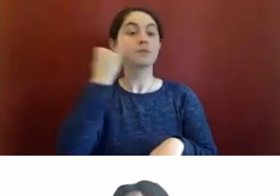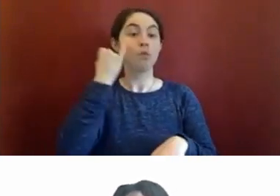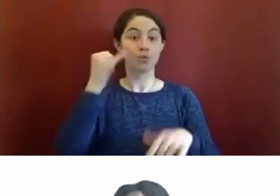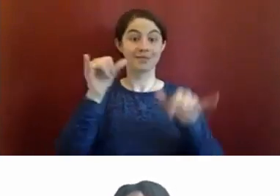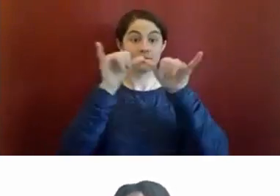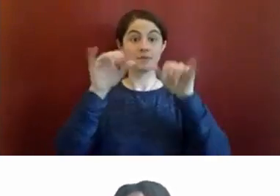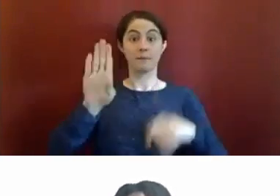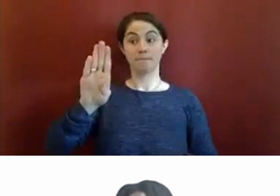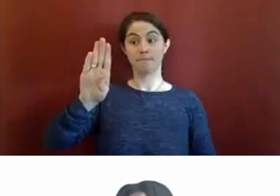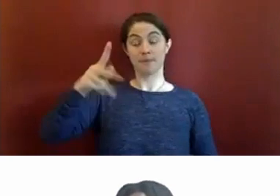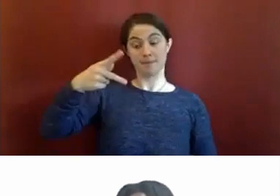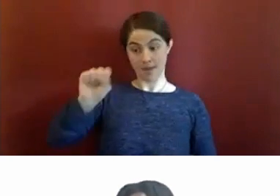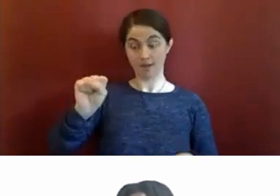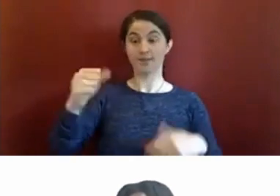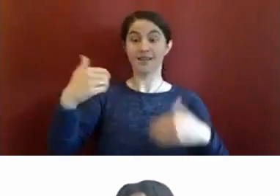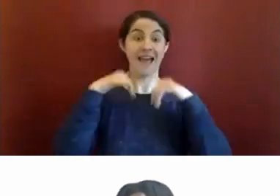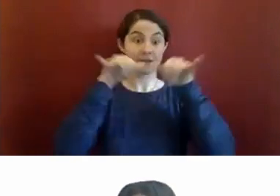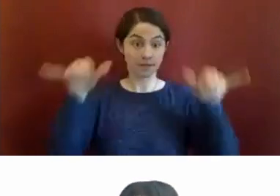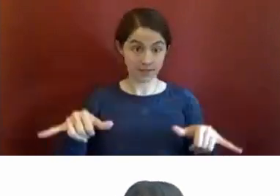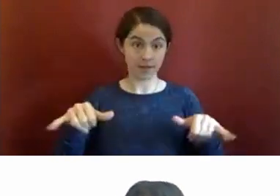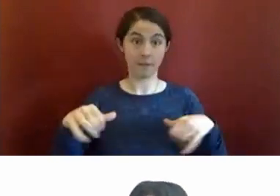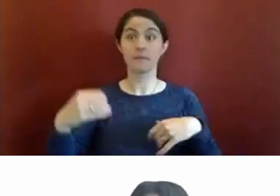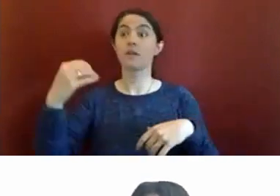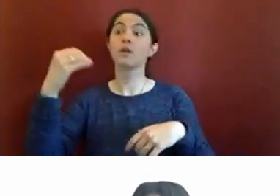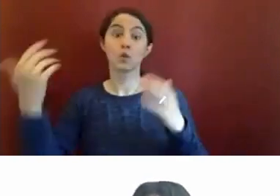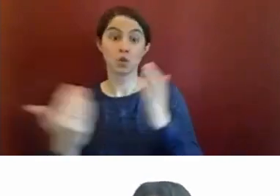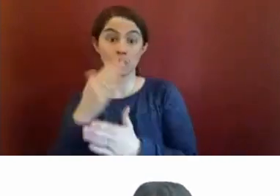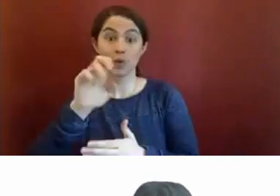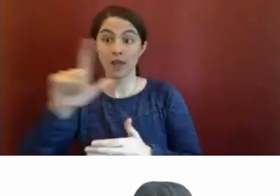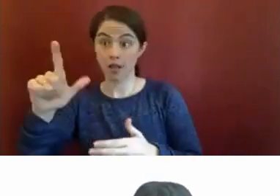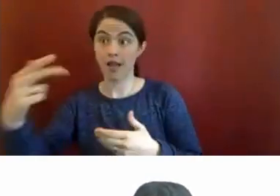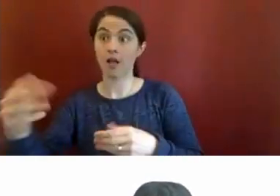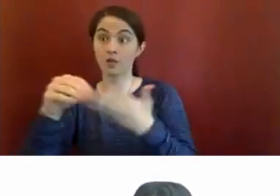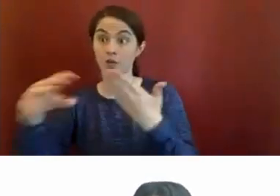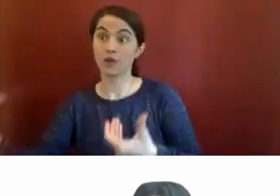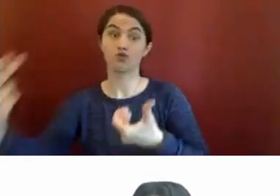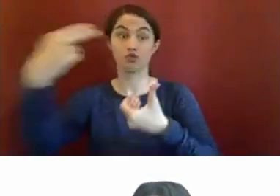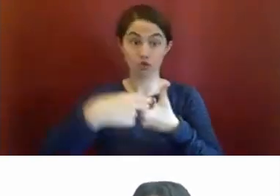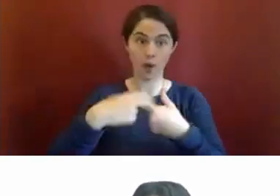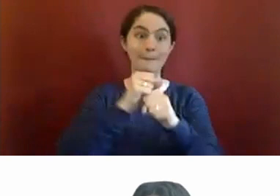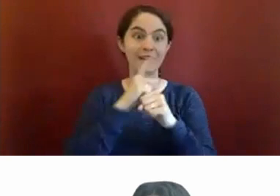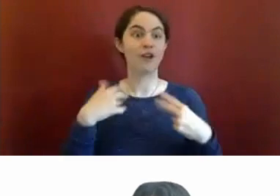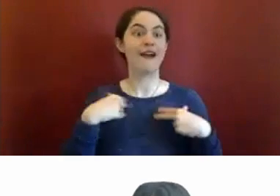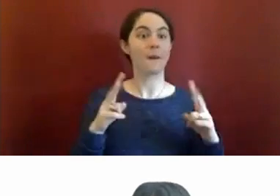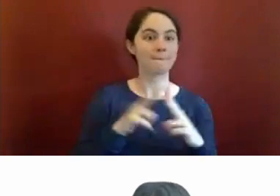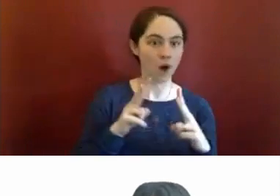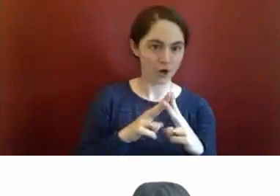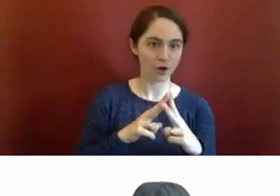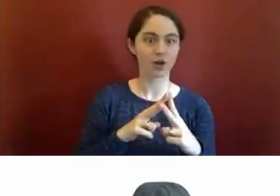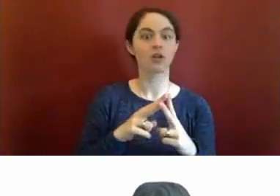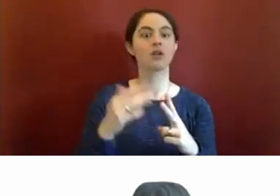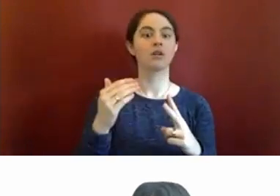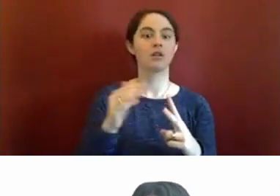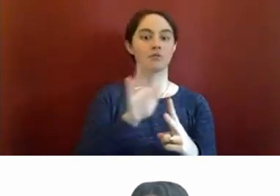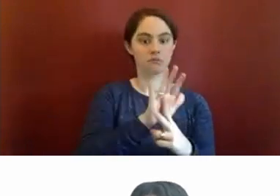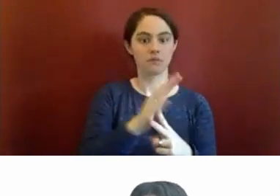peer of their same language, would that be a support for them? What would you think of an idea like that?